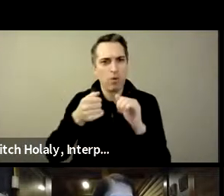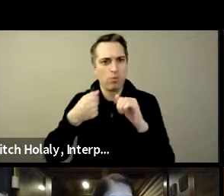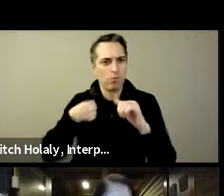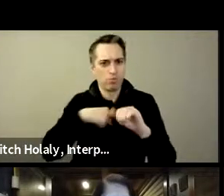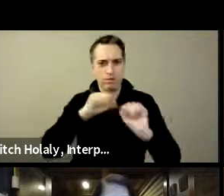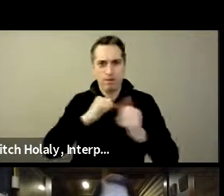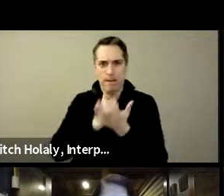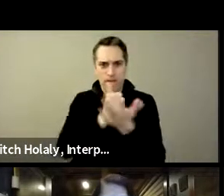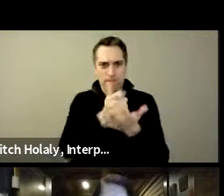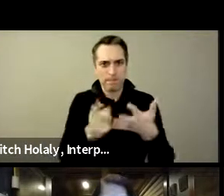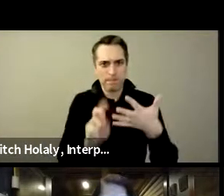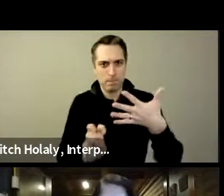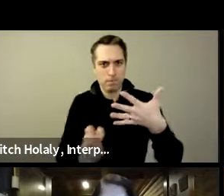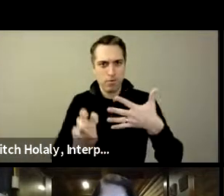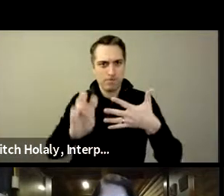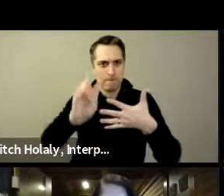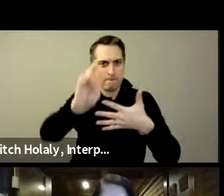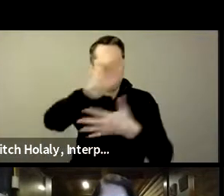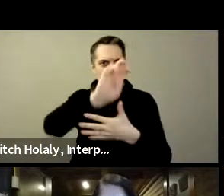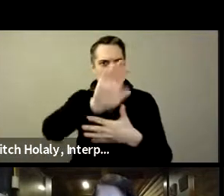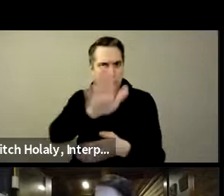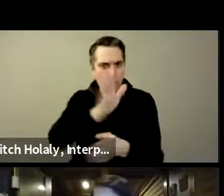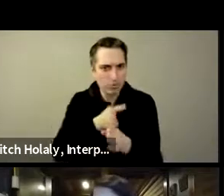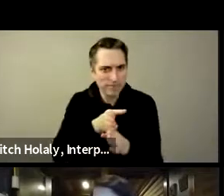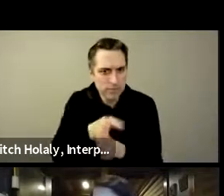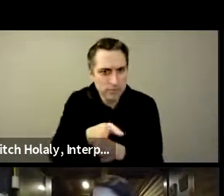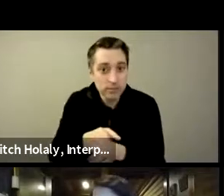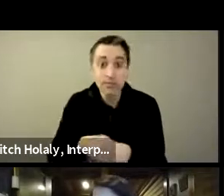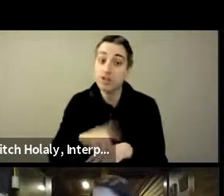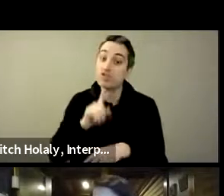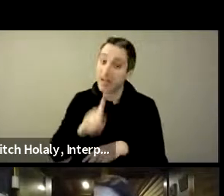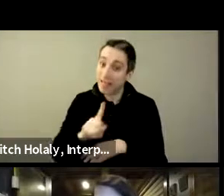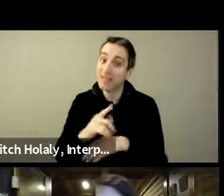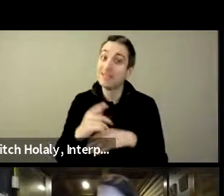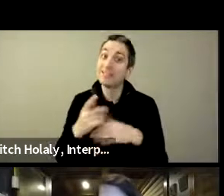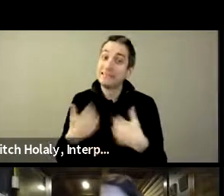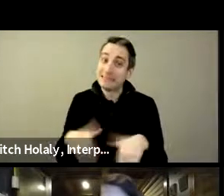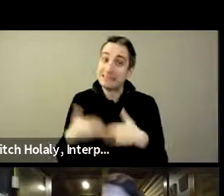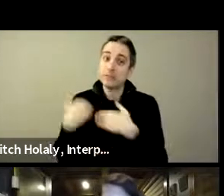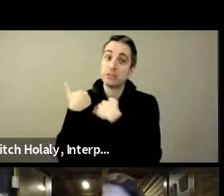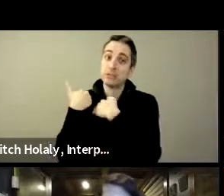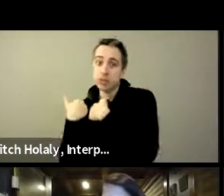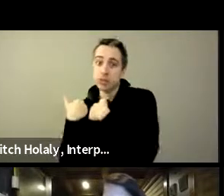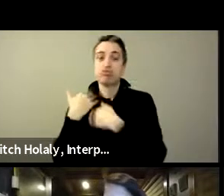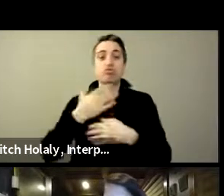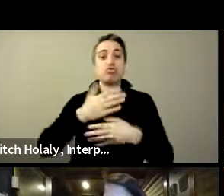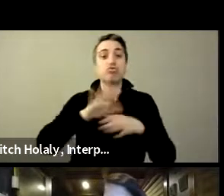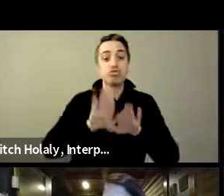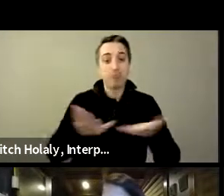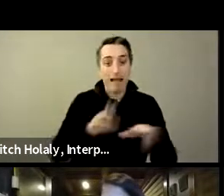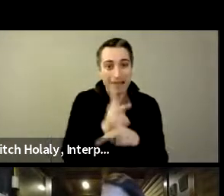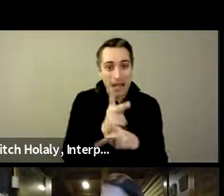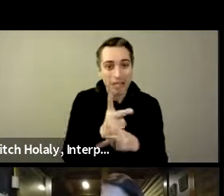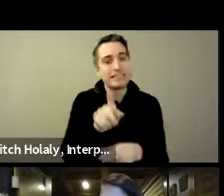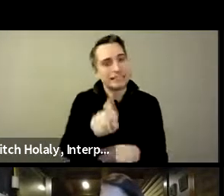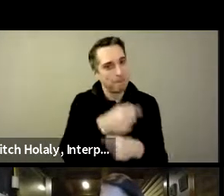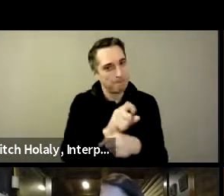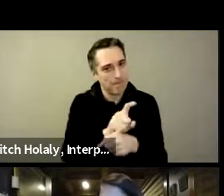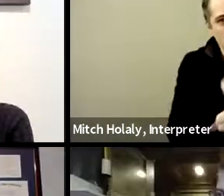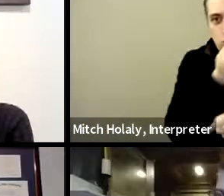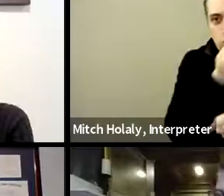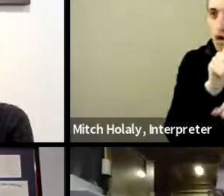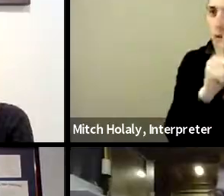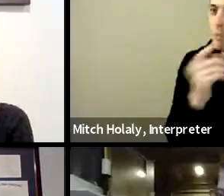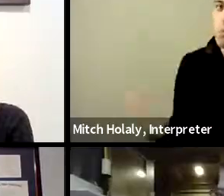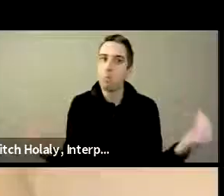they're working in that field? And childcare is a big piece of that, trying to make that more accessible and affordable.